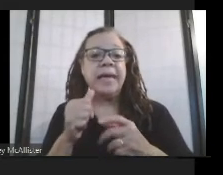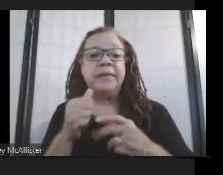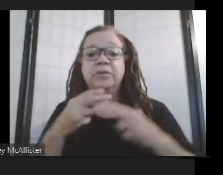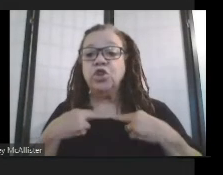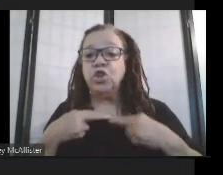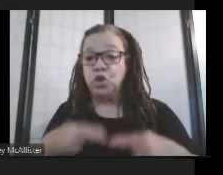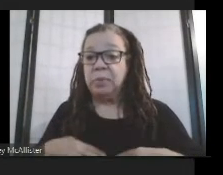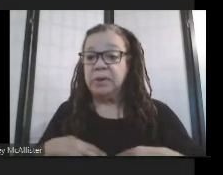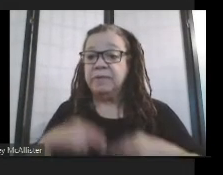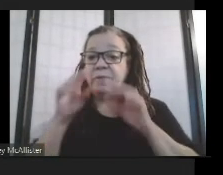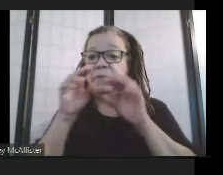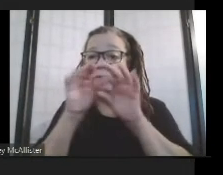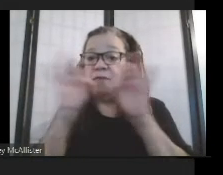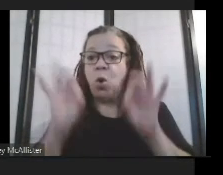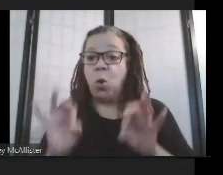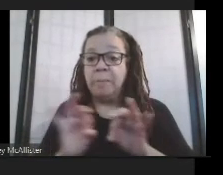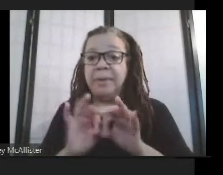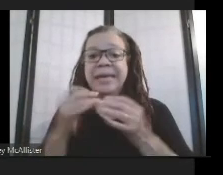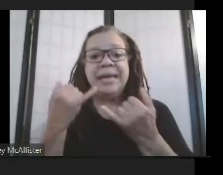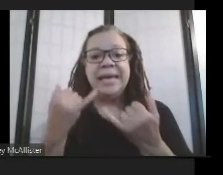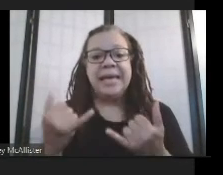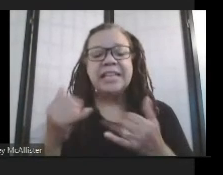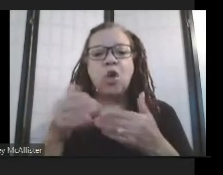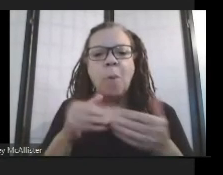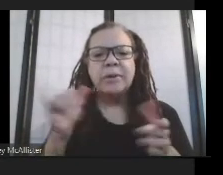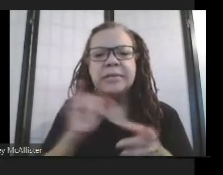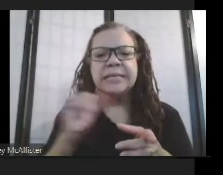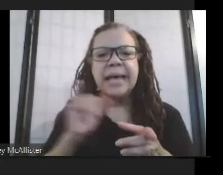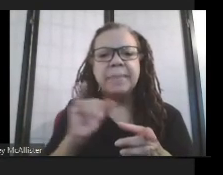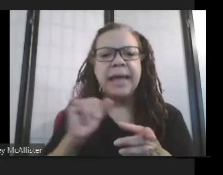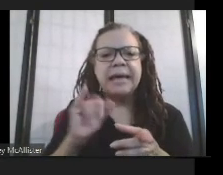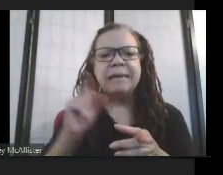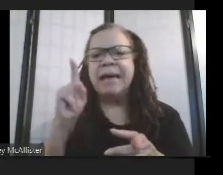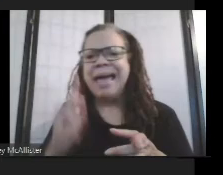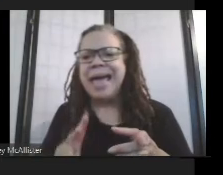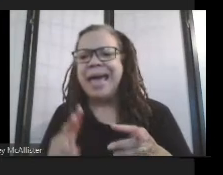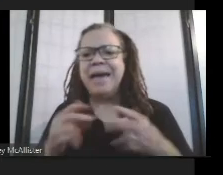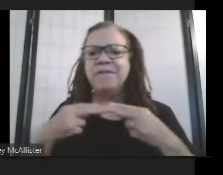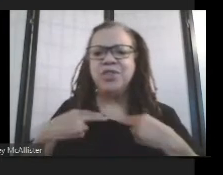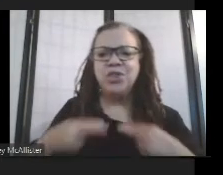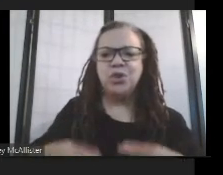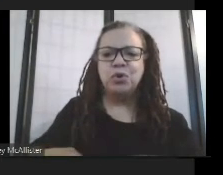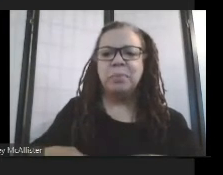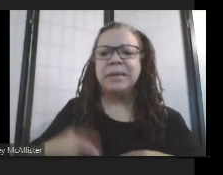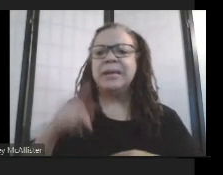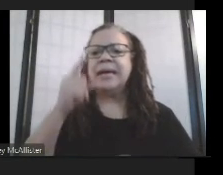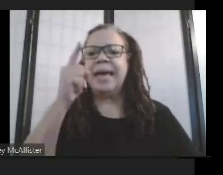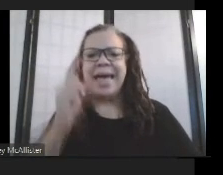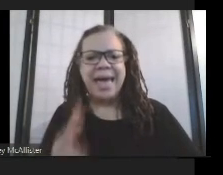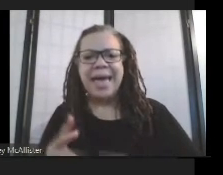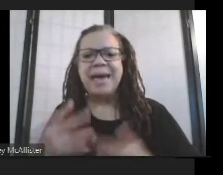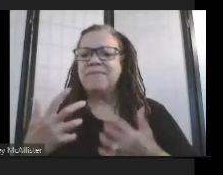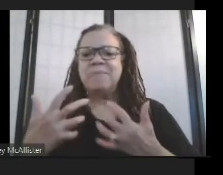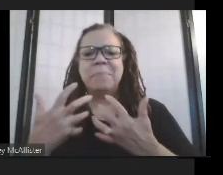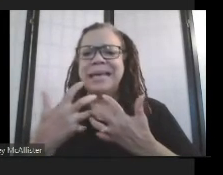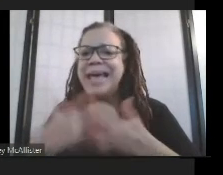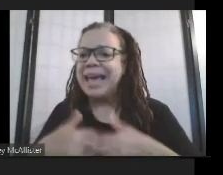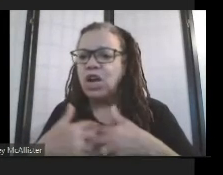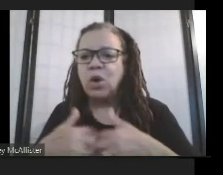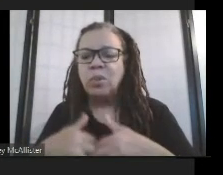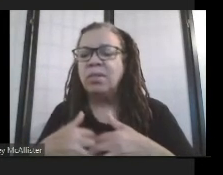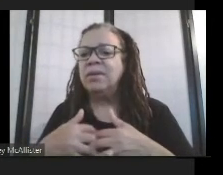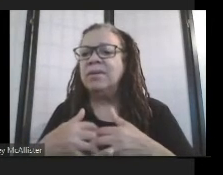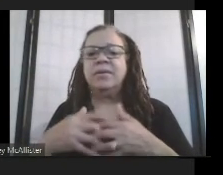human being generated form. Here, the crowd on the bottom is kind of half human, half mechanical.